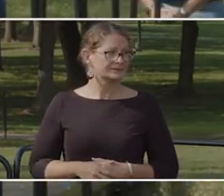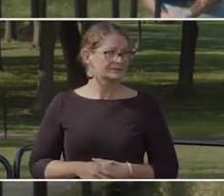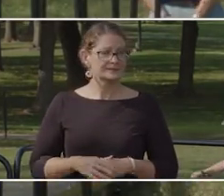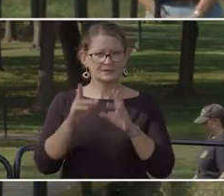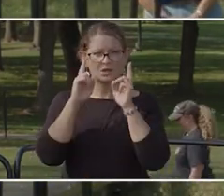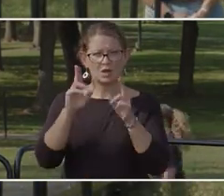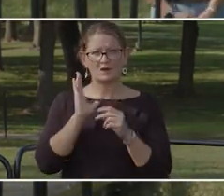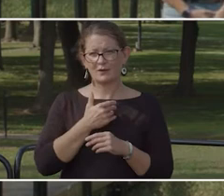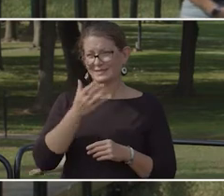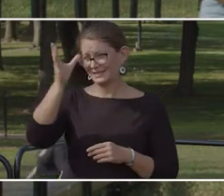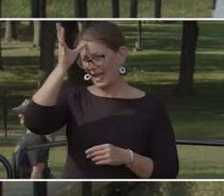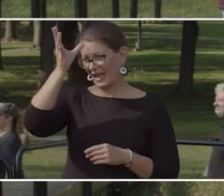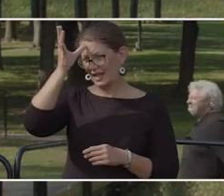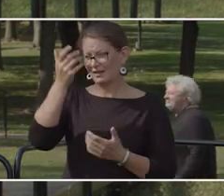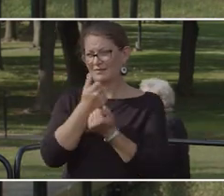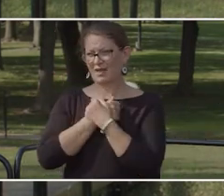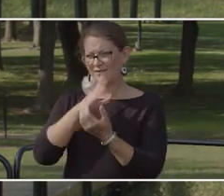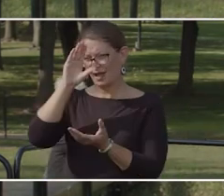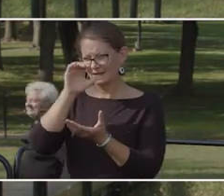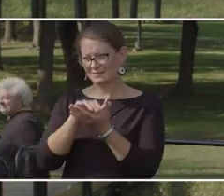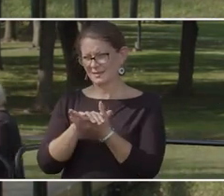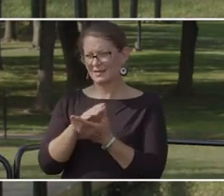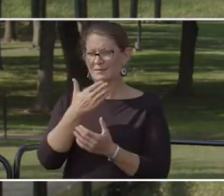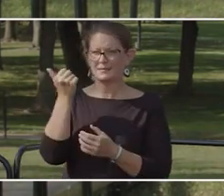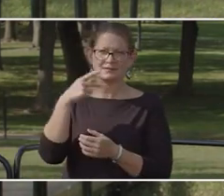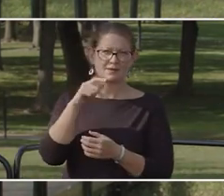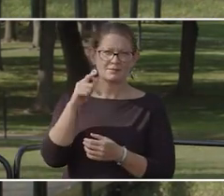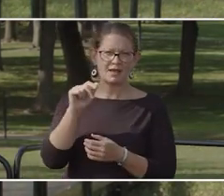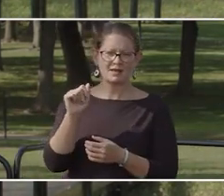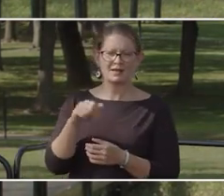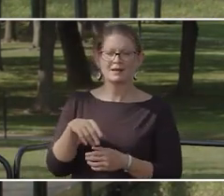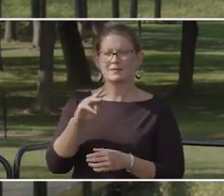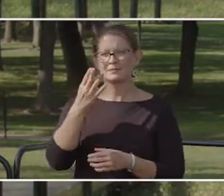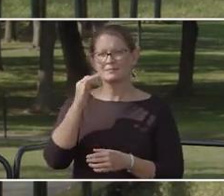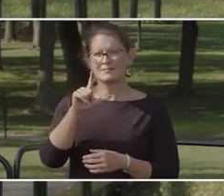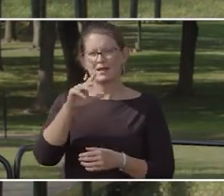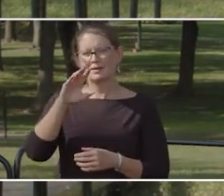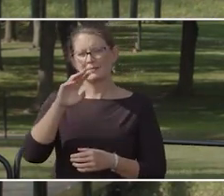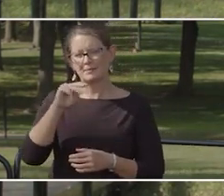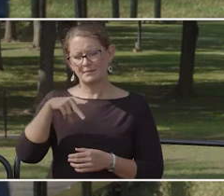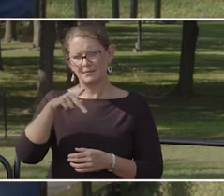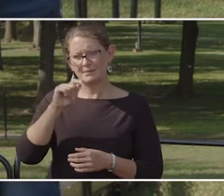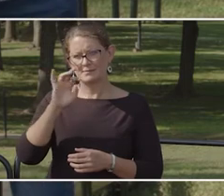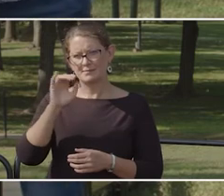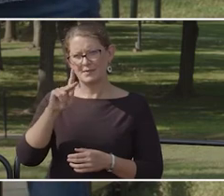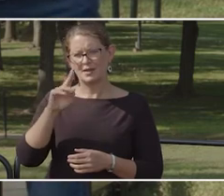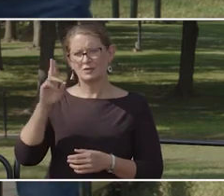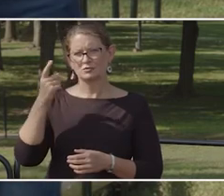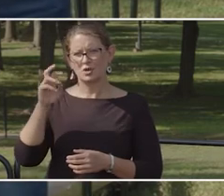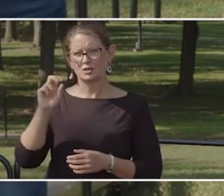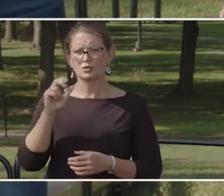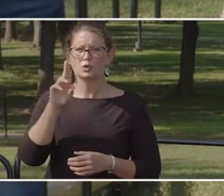In honor of our dad, a loving husband, the greatest papa, Michael Patrick Rogers. U.S. Navy, served